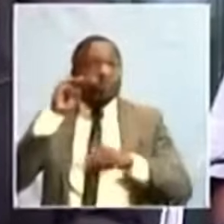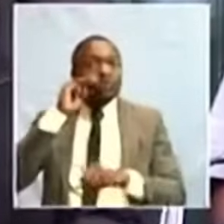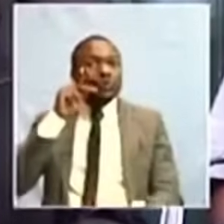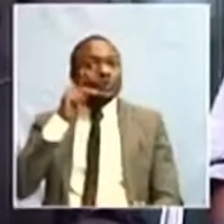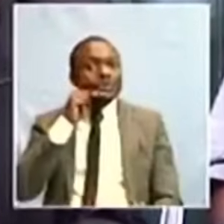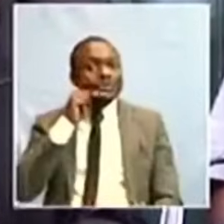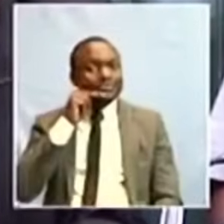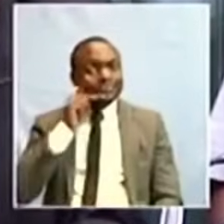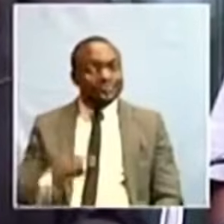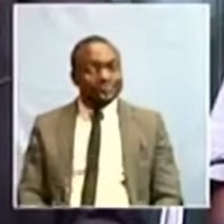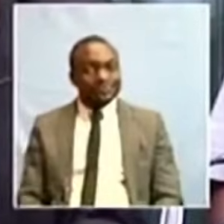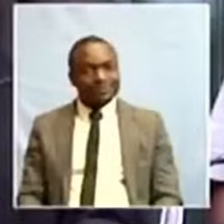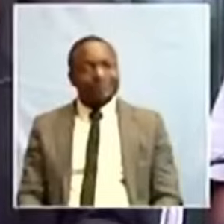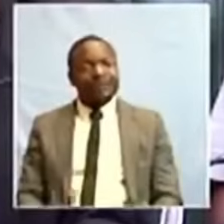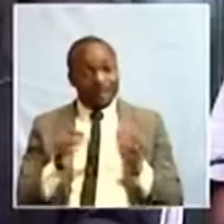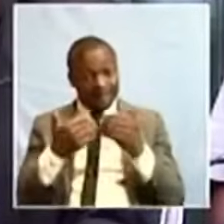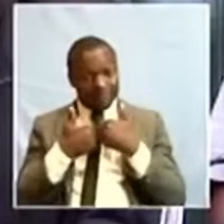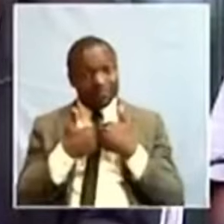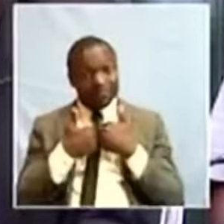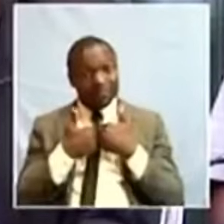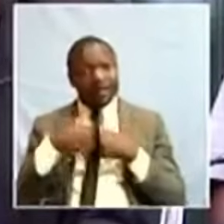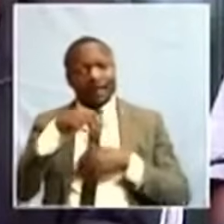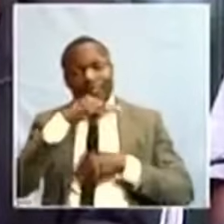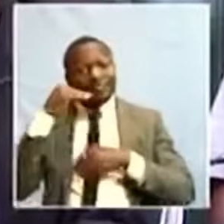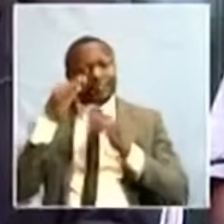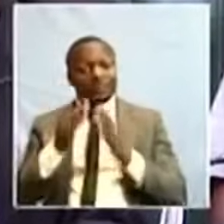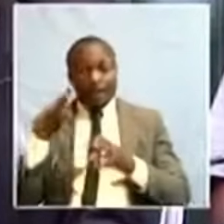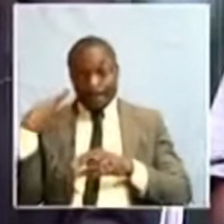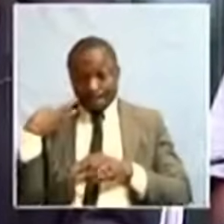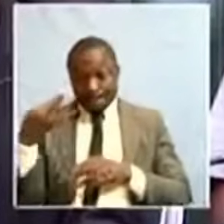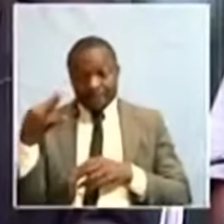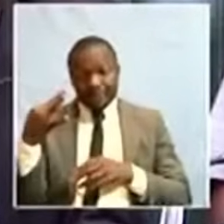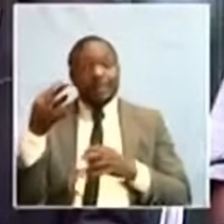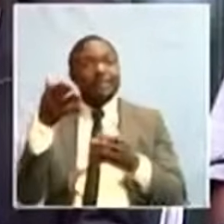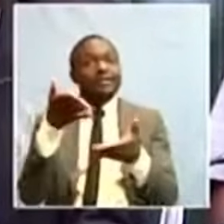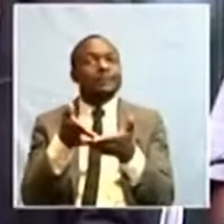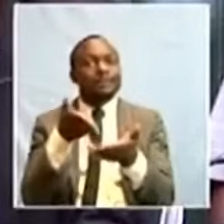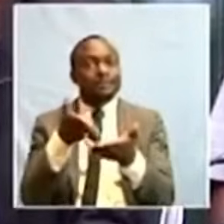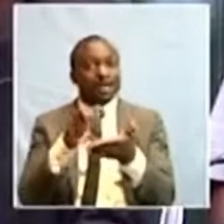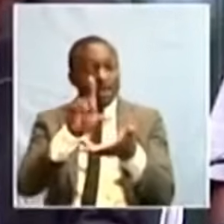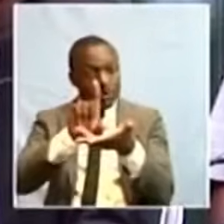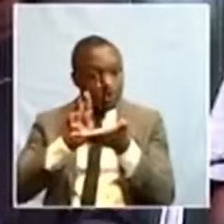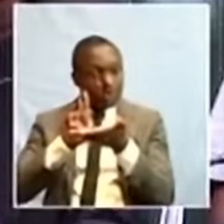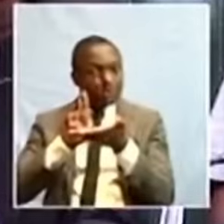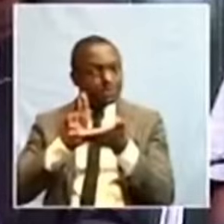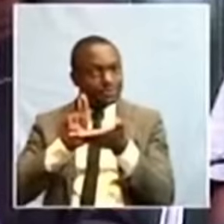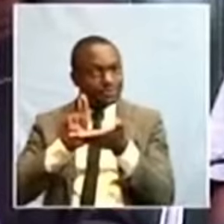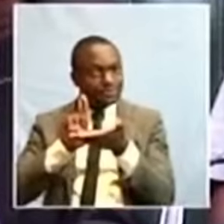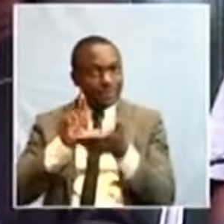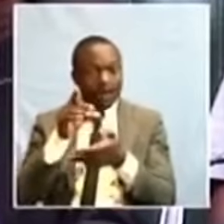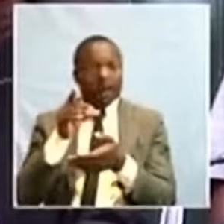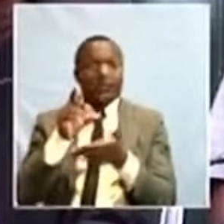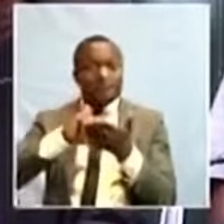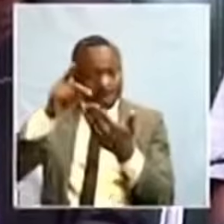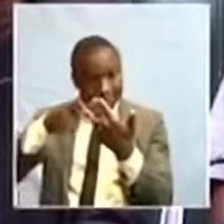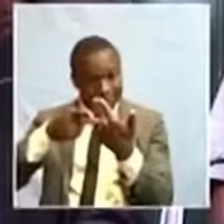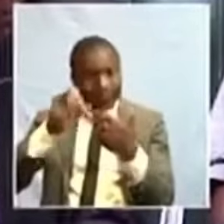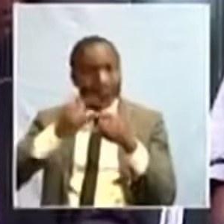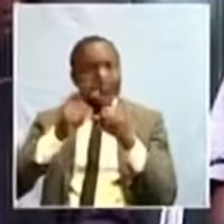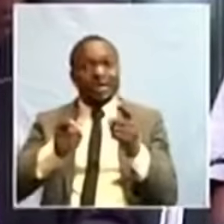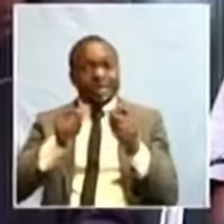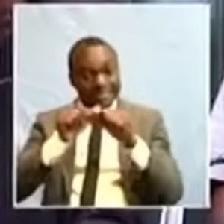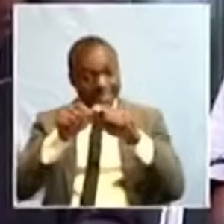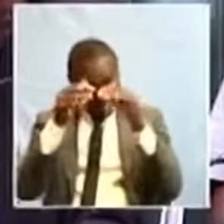Mukushi has farmers that have applied for this loan facility. But up